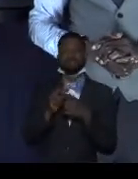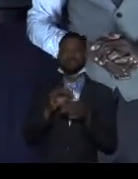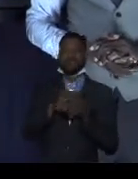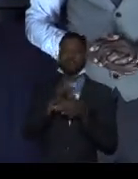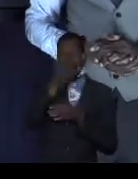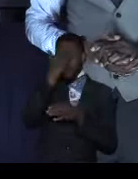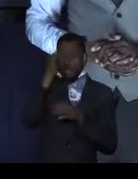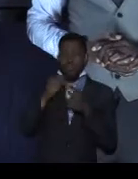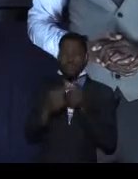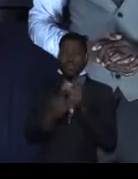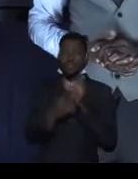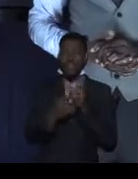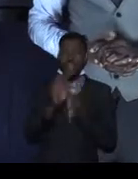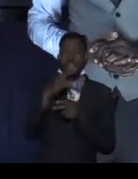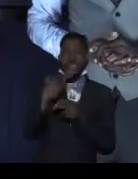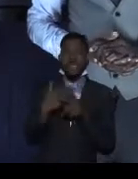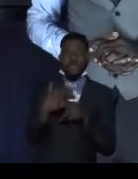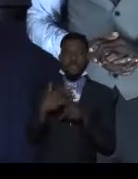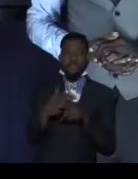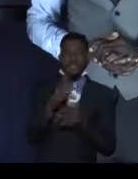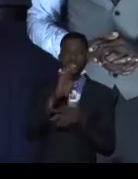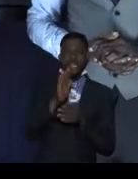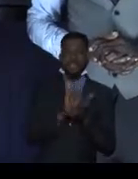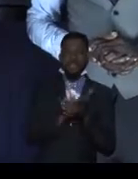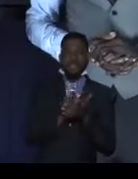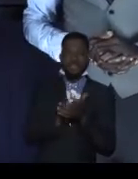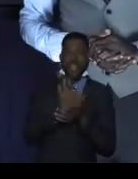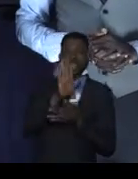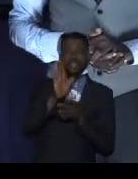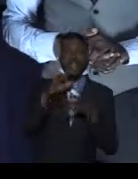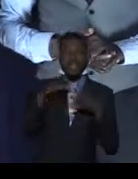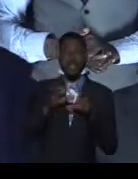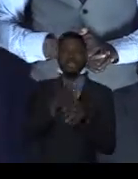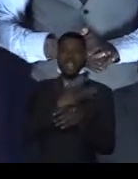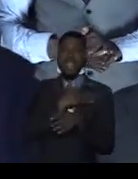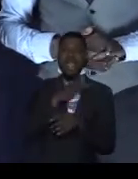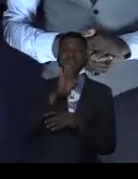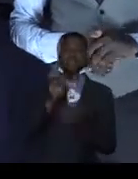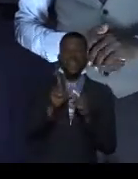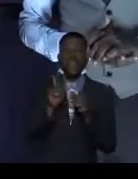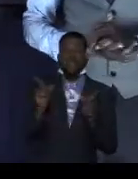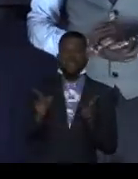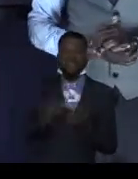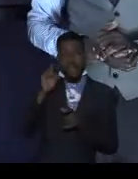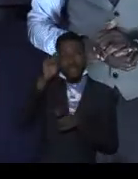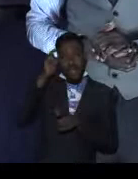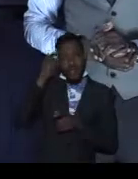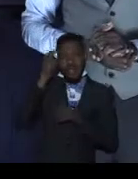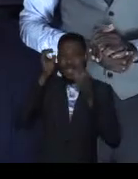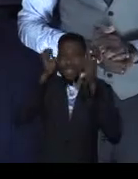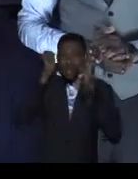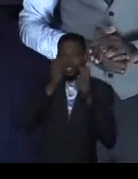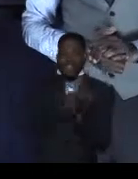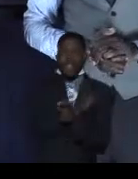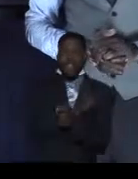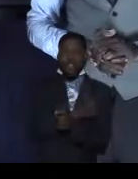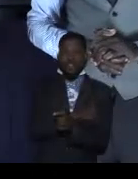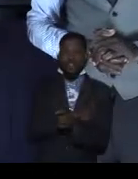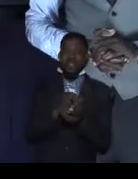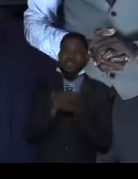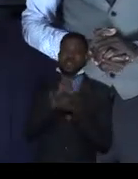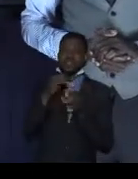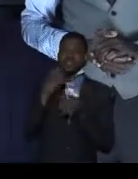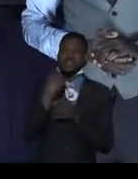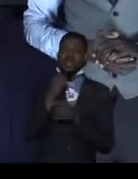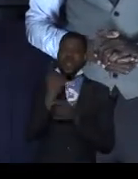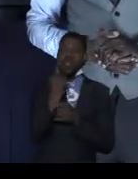assignment, don't forget to indicate your name, your school, your class, and your local government education